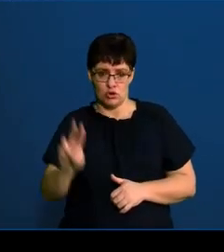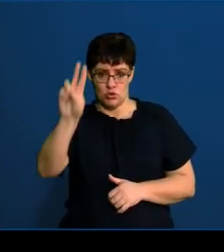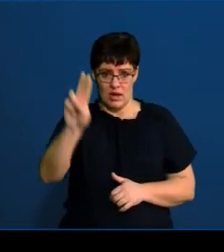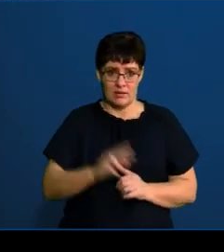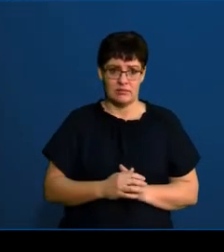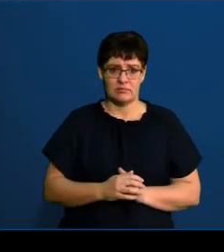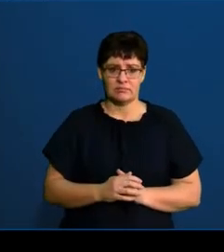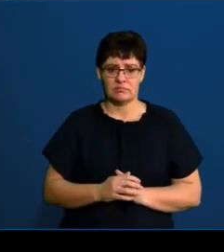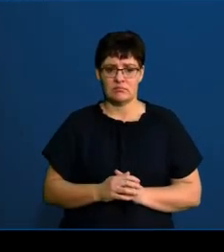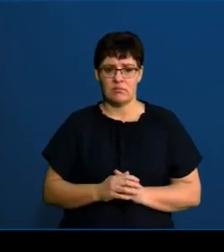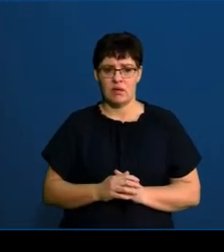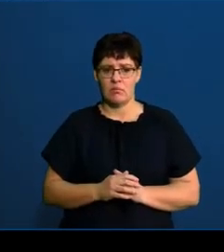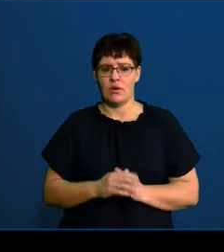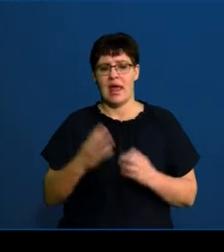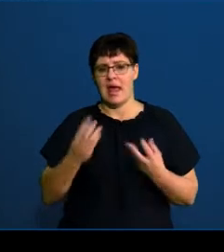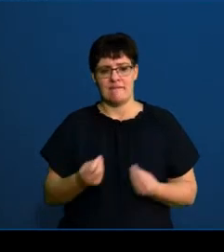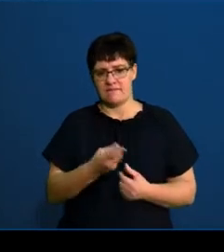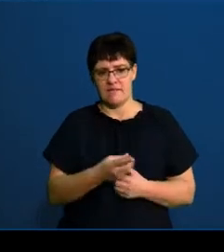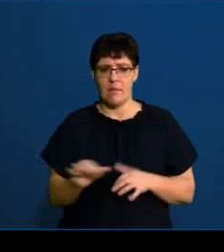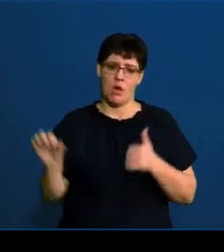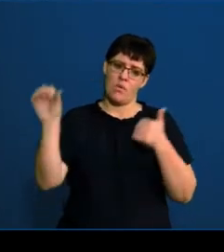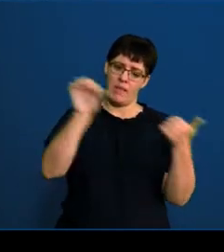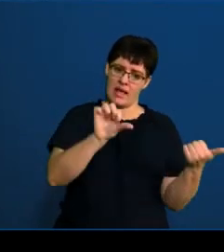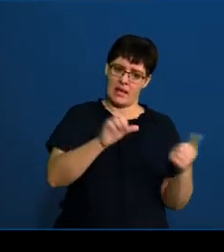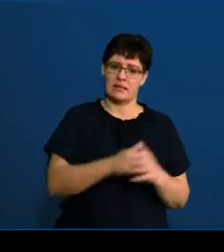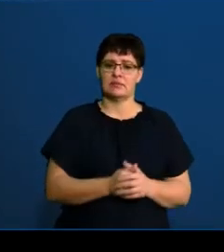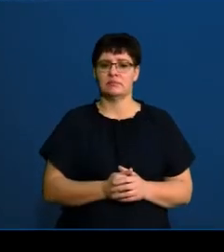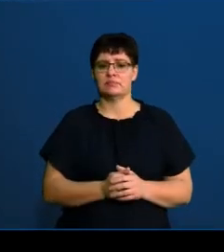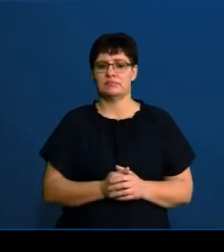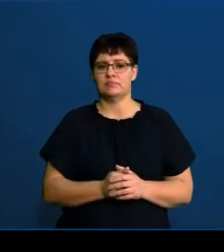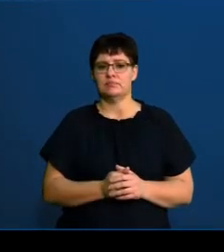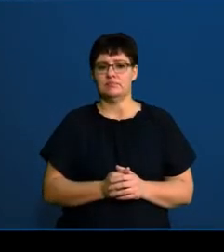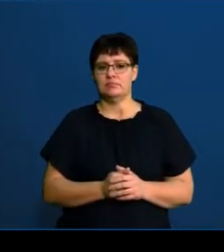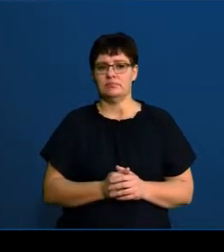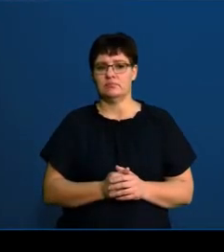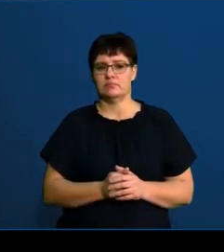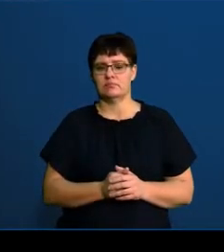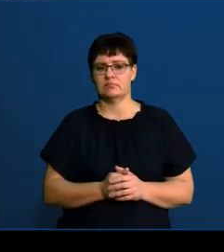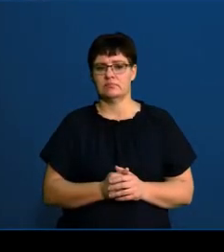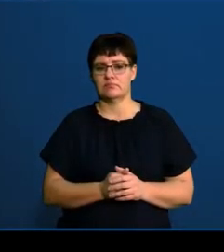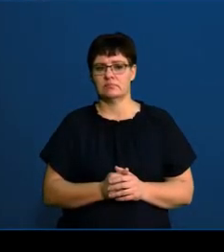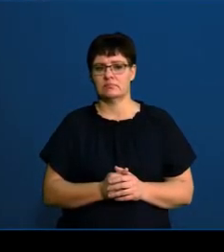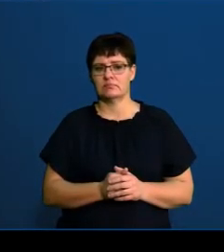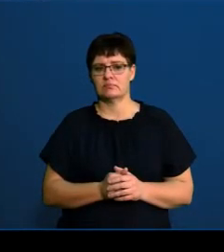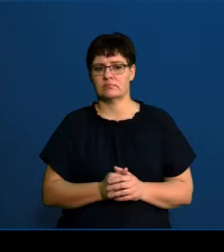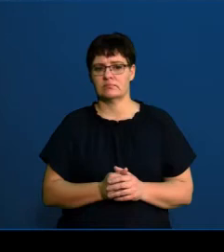don't have this A here. I'm actually going to go back 2 seconds to show you where A was.